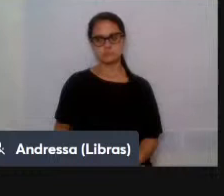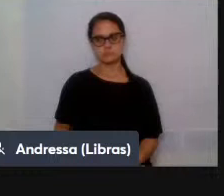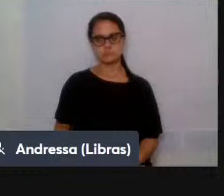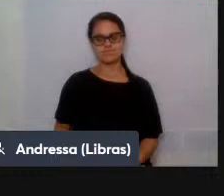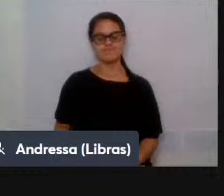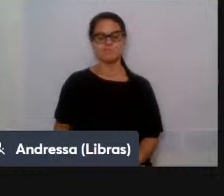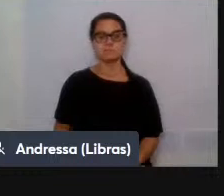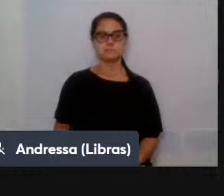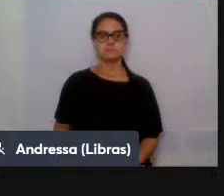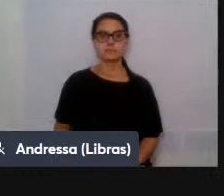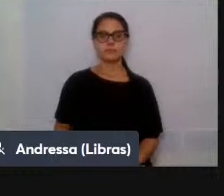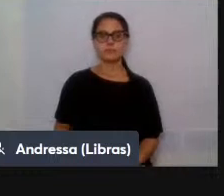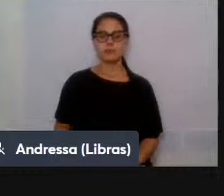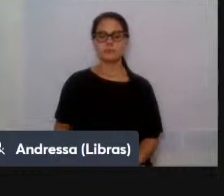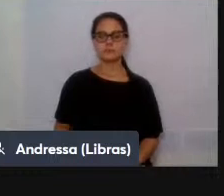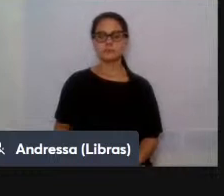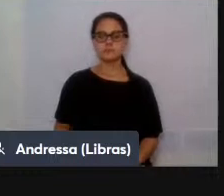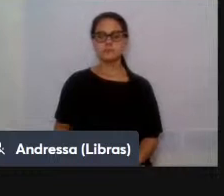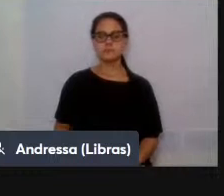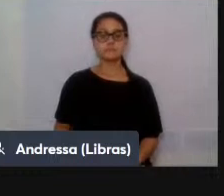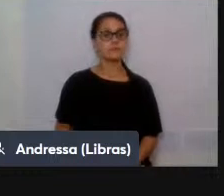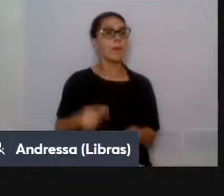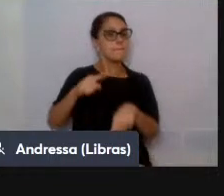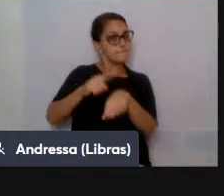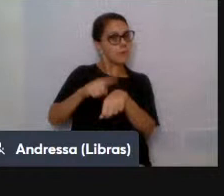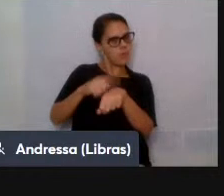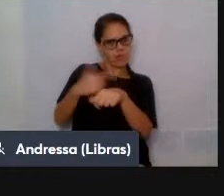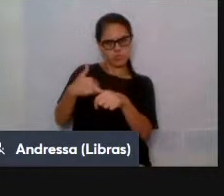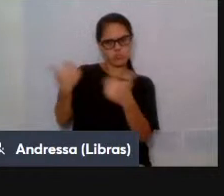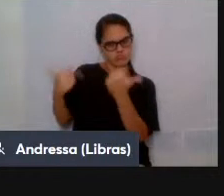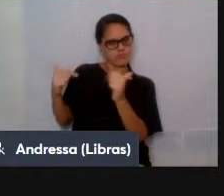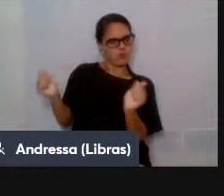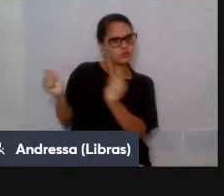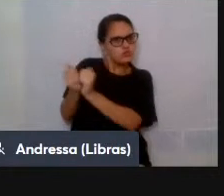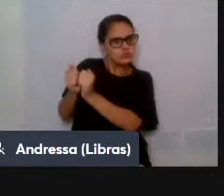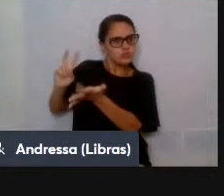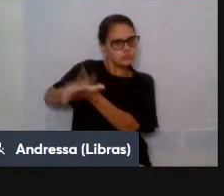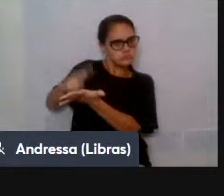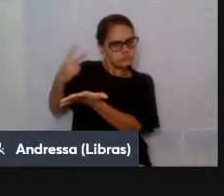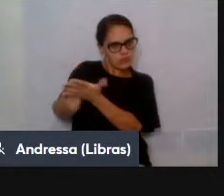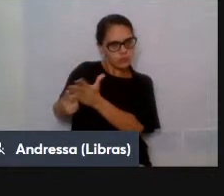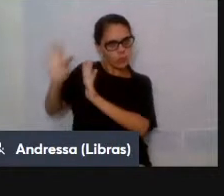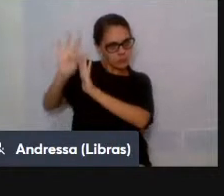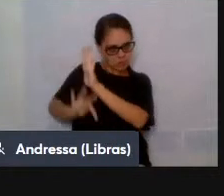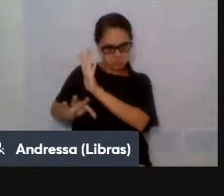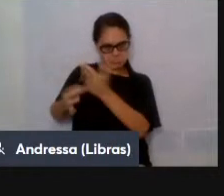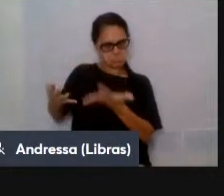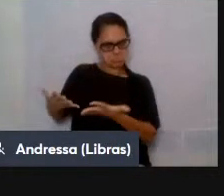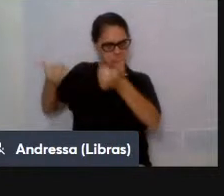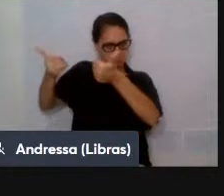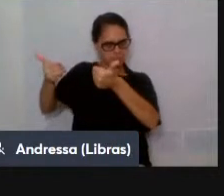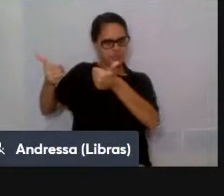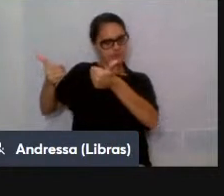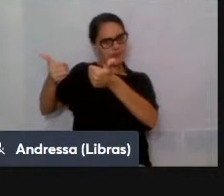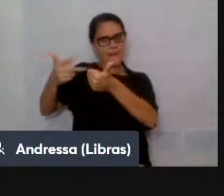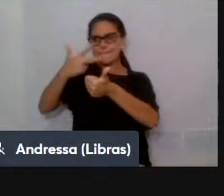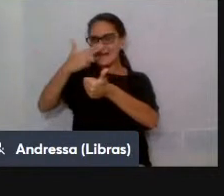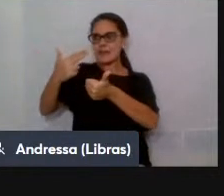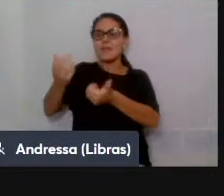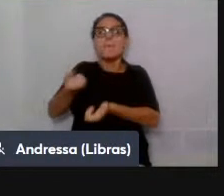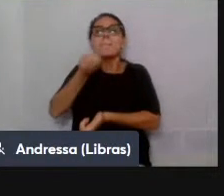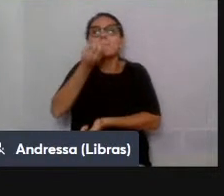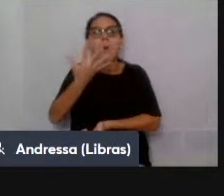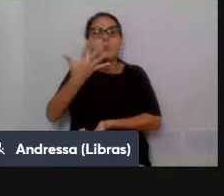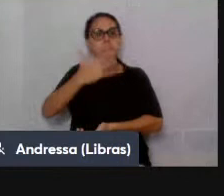Então, quando eu trabalhei com tradutores para esse texto, foi muito iluminador para